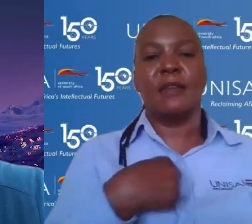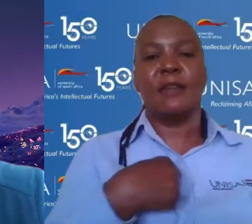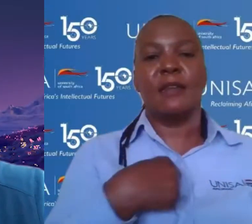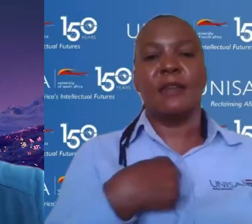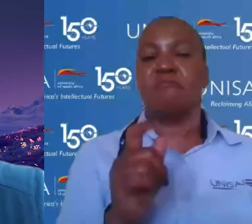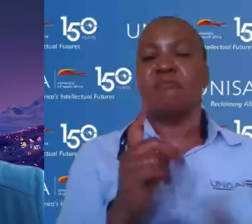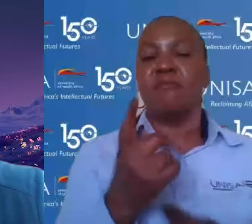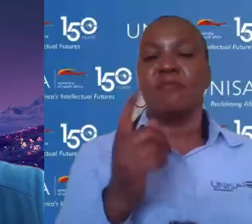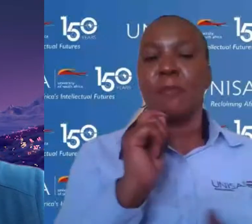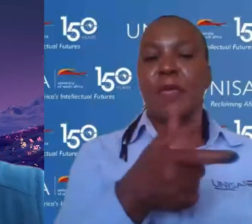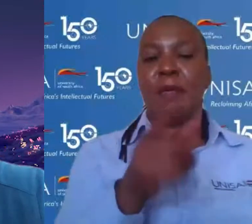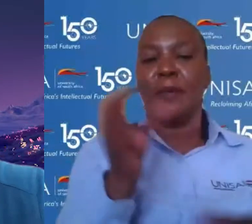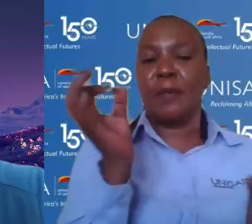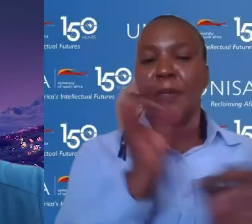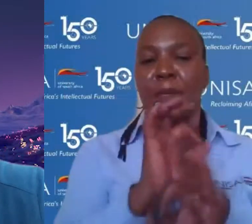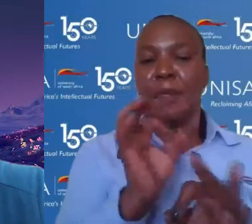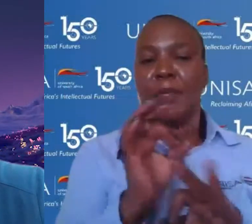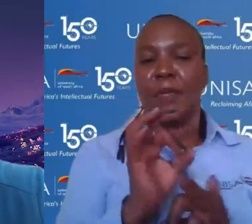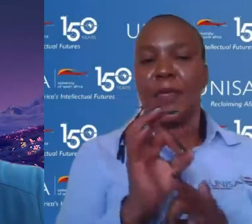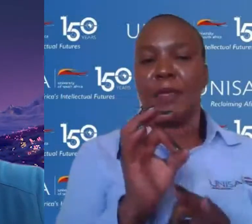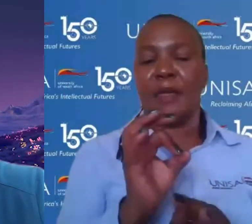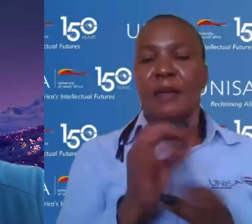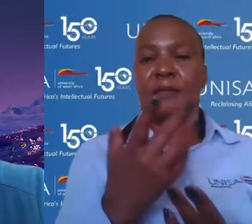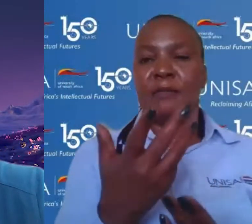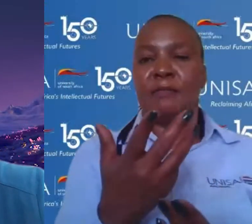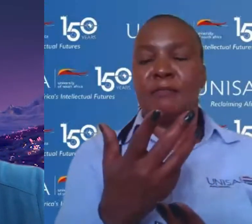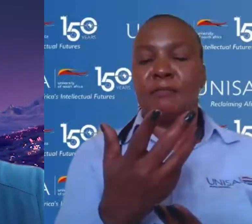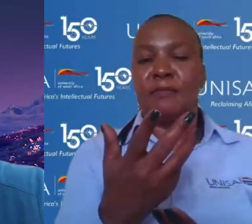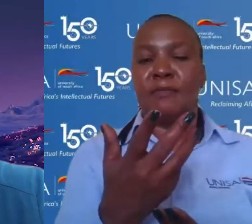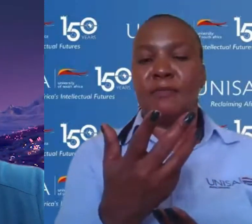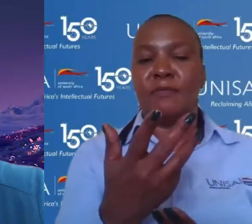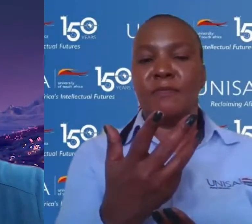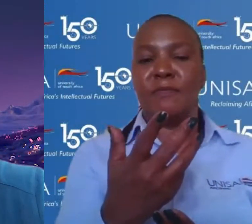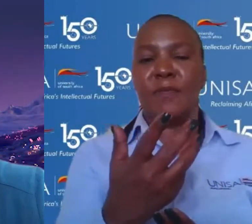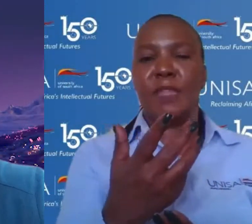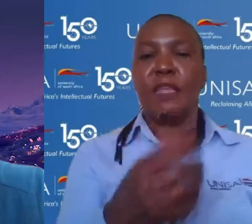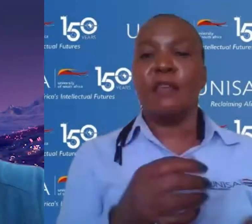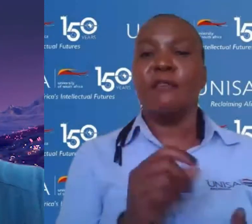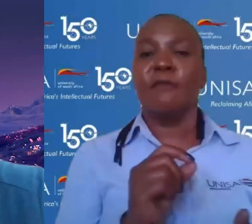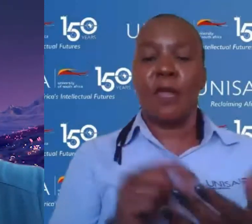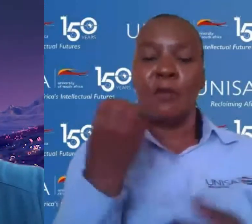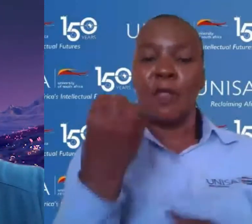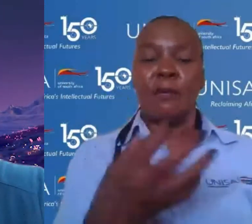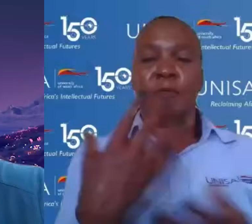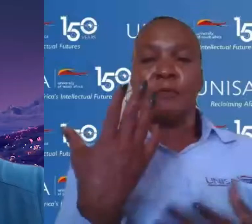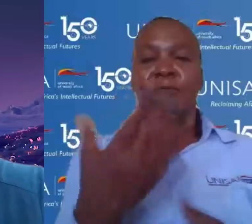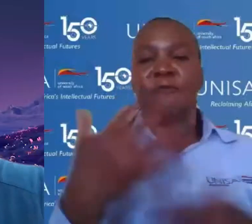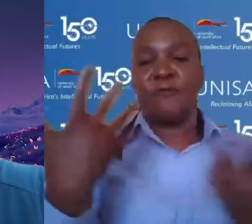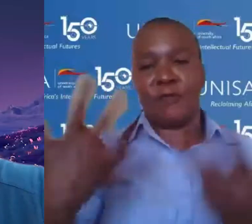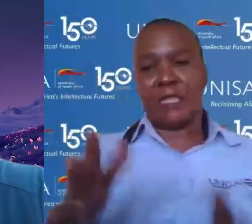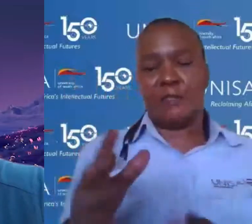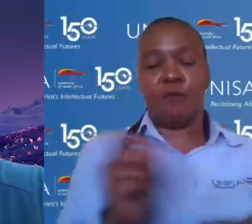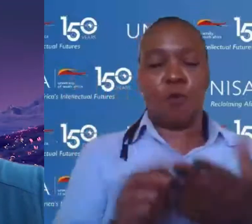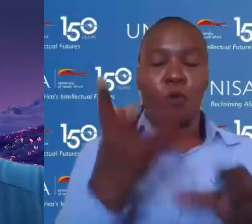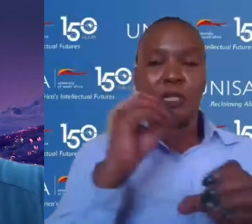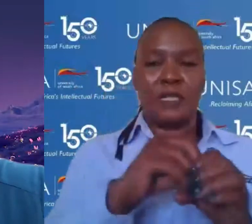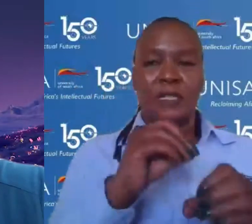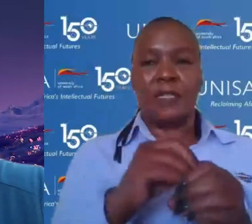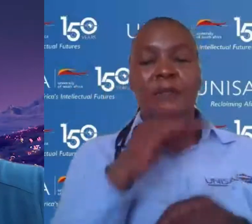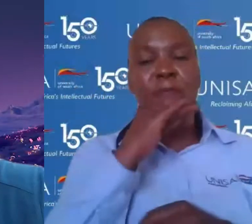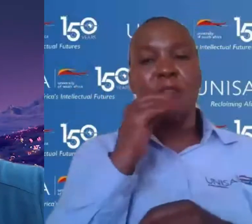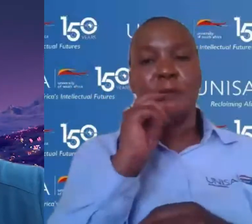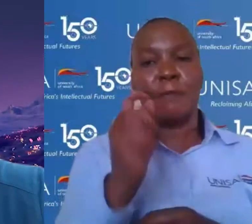able to claim your logins is proof enough that you have paid. Otherwise, you were not going to be